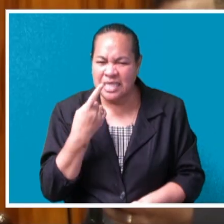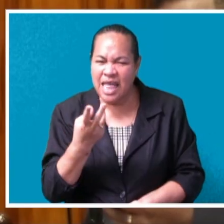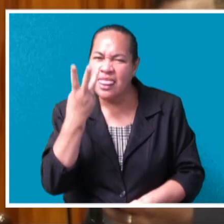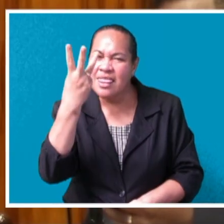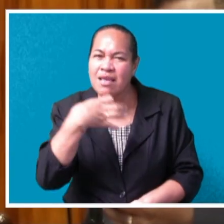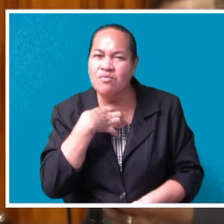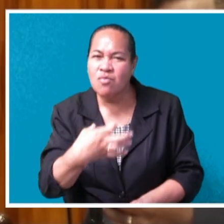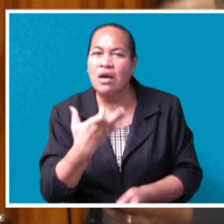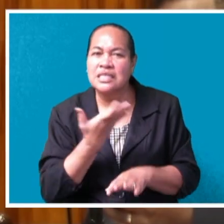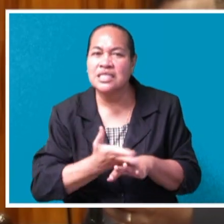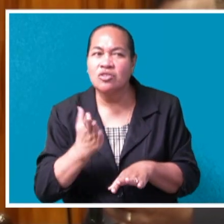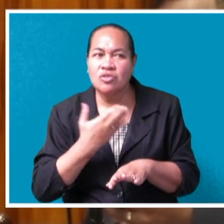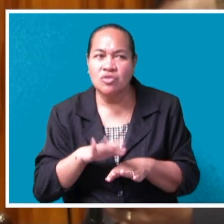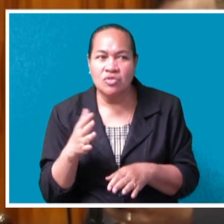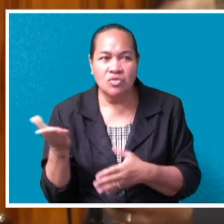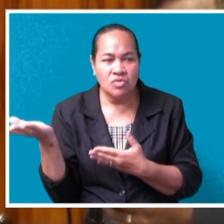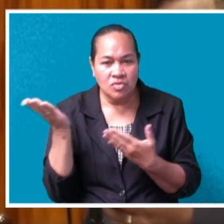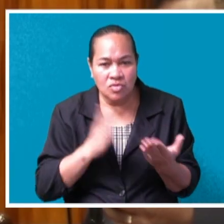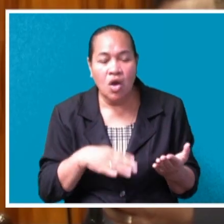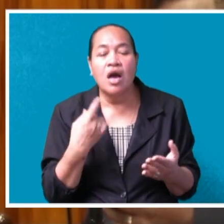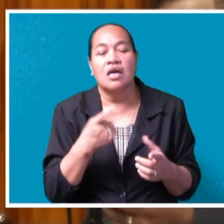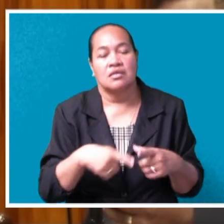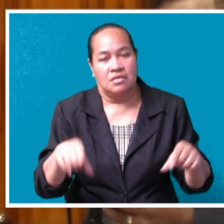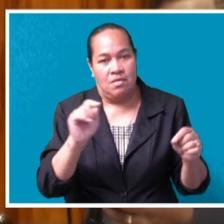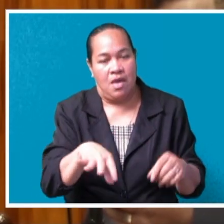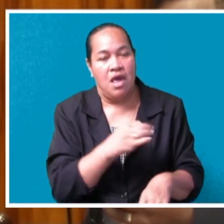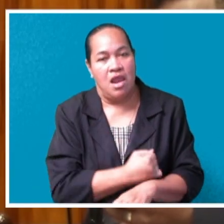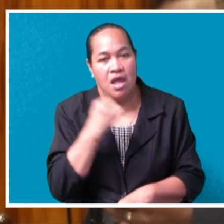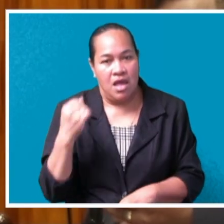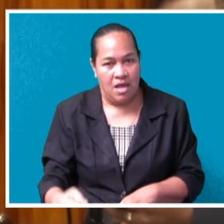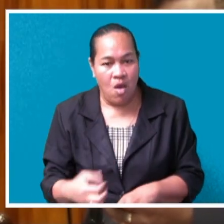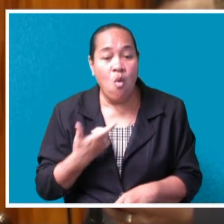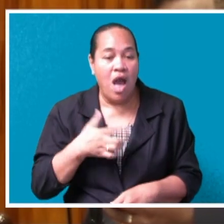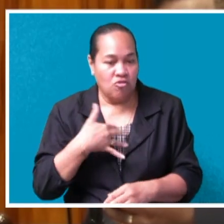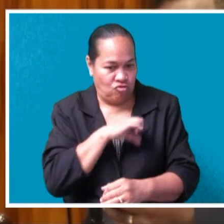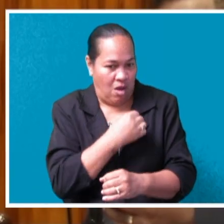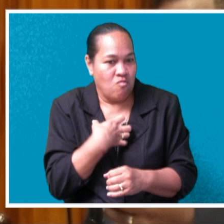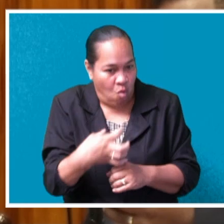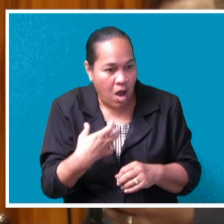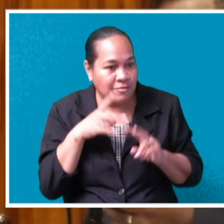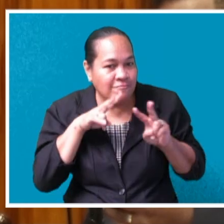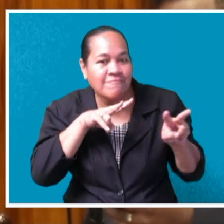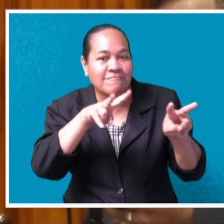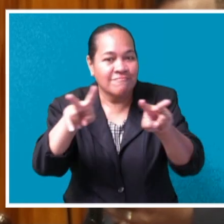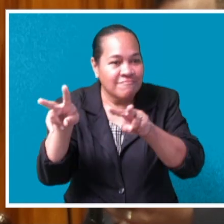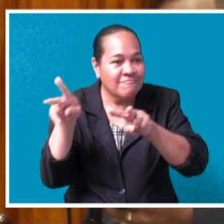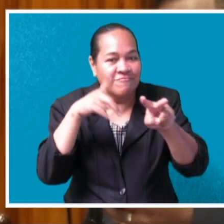to Fiji donated by the Government of Japan, in strengthening its maritime surveillance